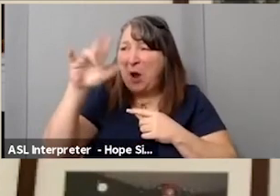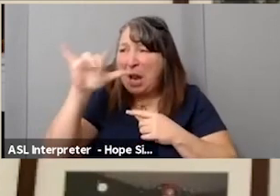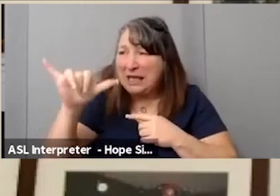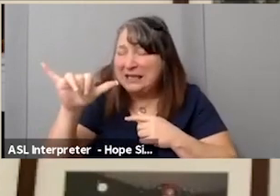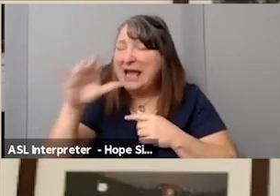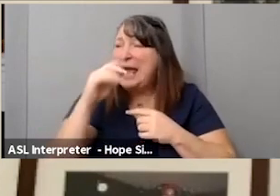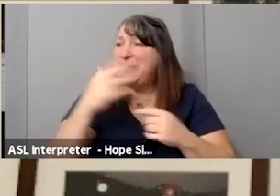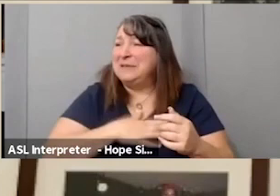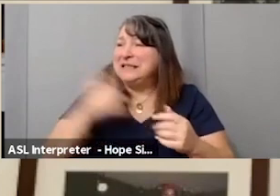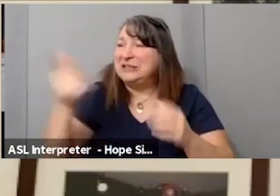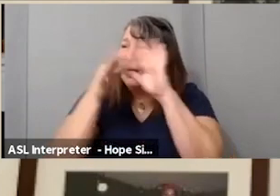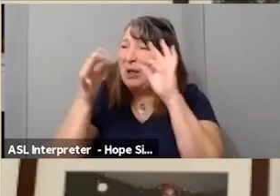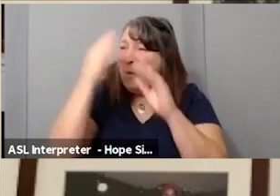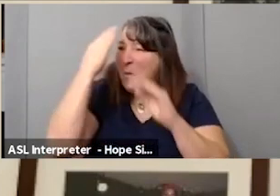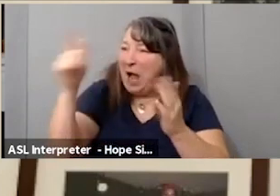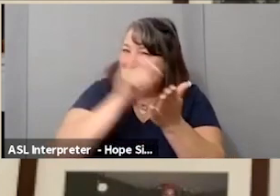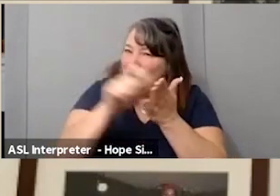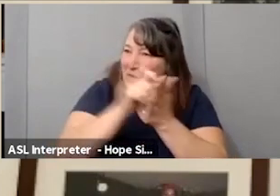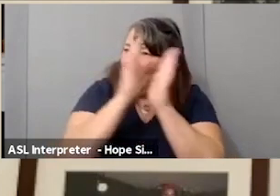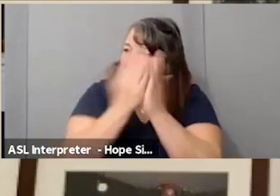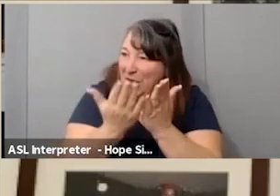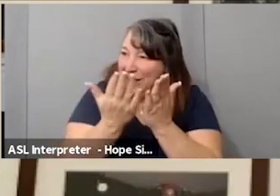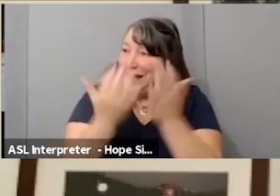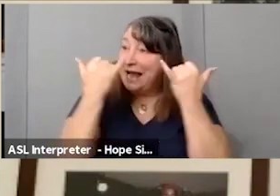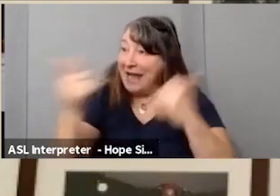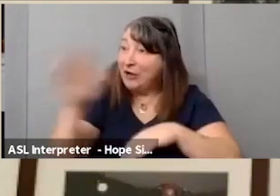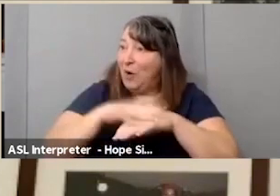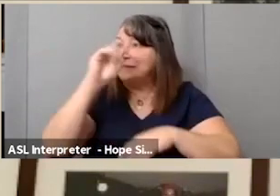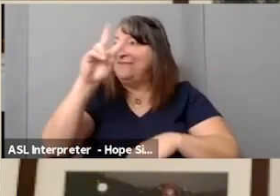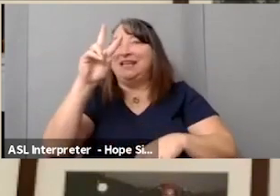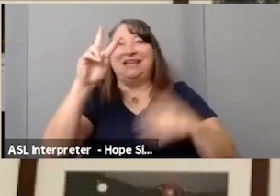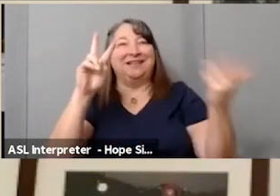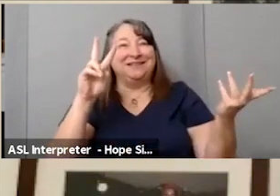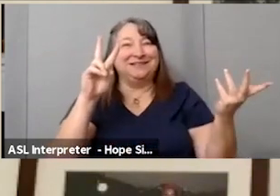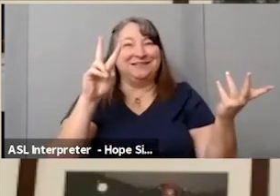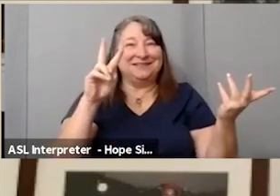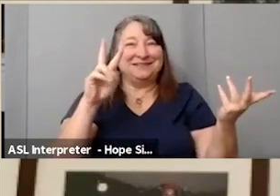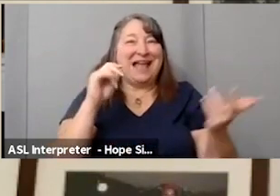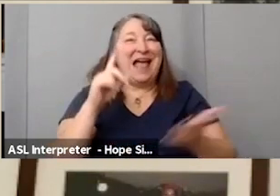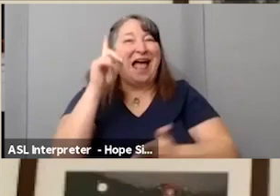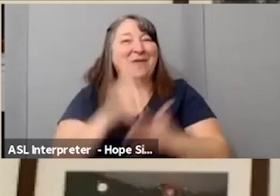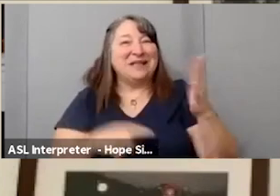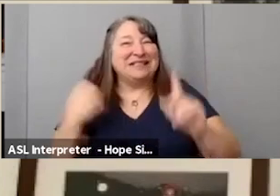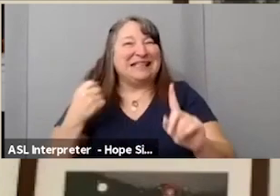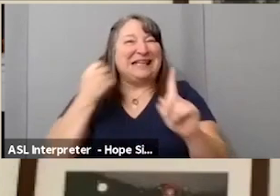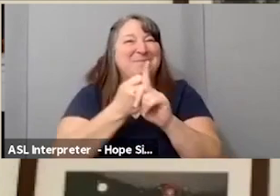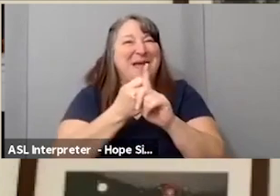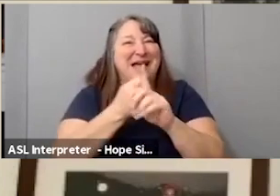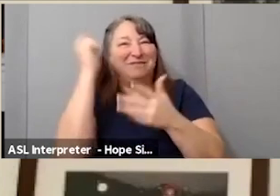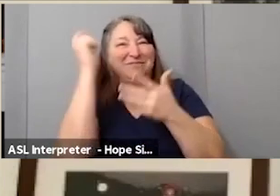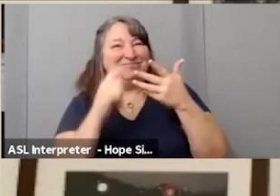us about why you wrote the book, and now you're in TV, and what's the impact of all those